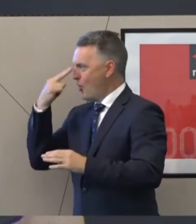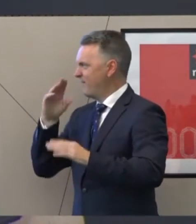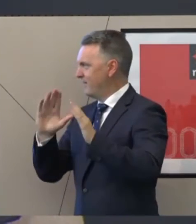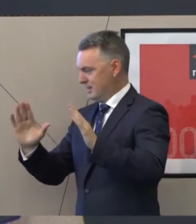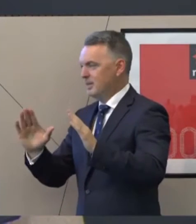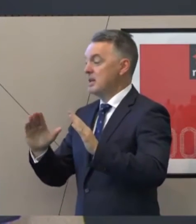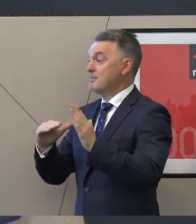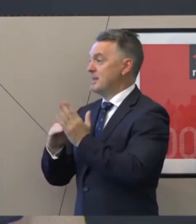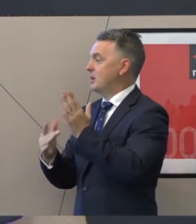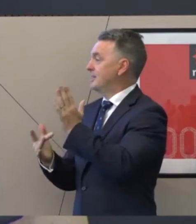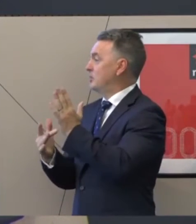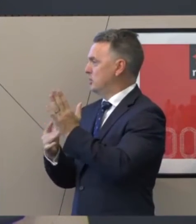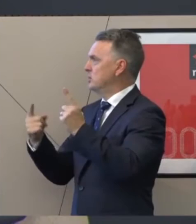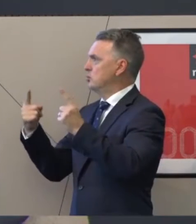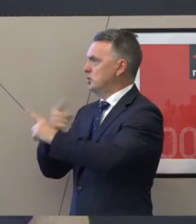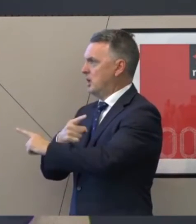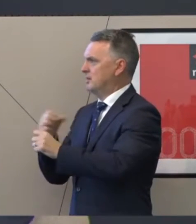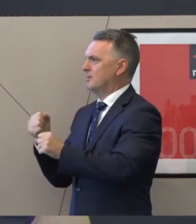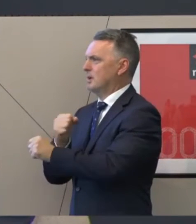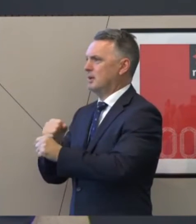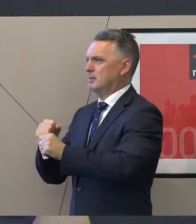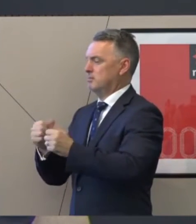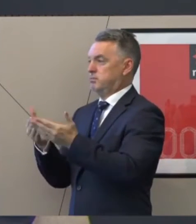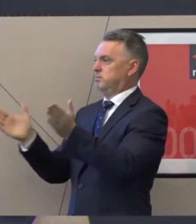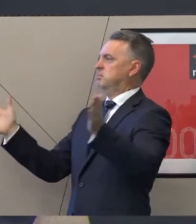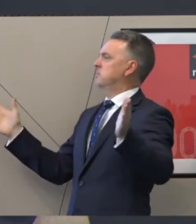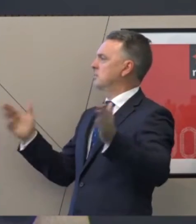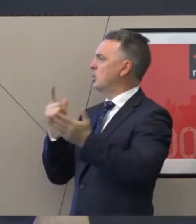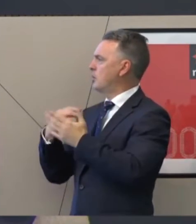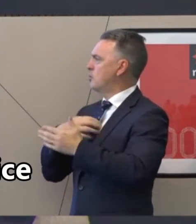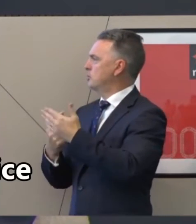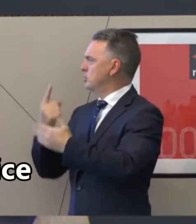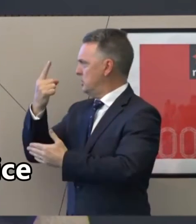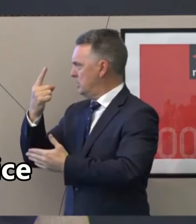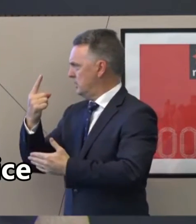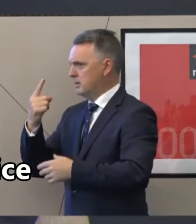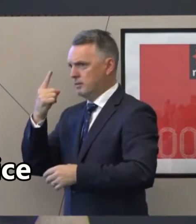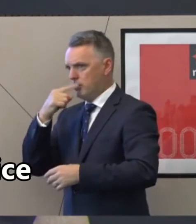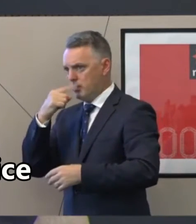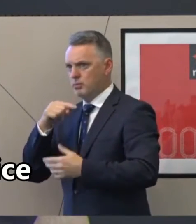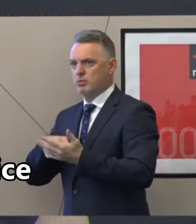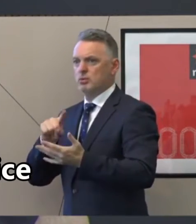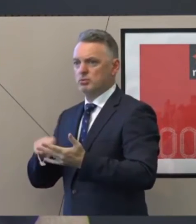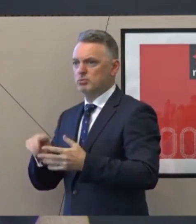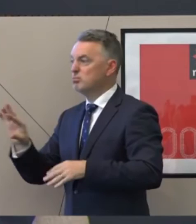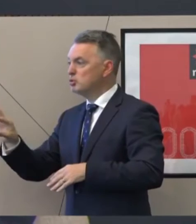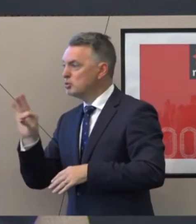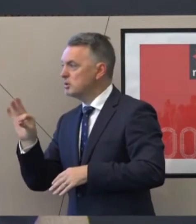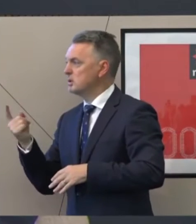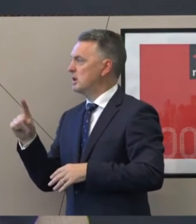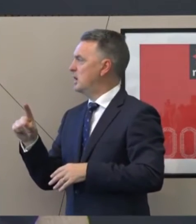Technology is going to open up a whole host of opportunities for people to exercise choice